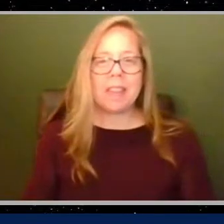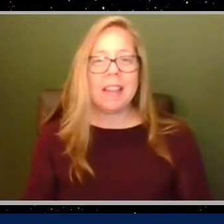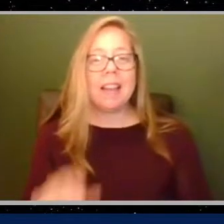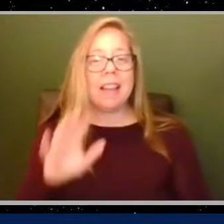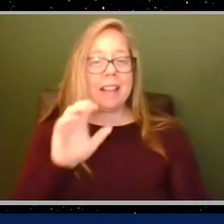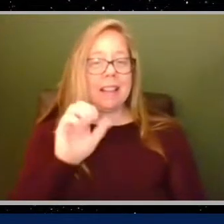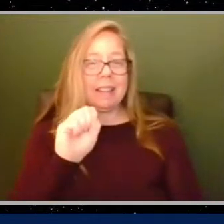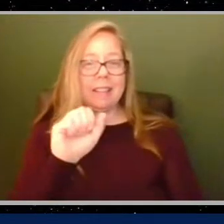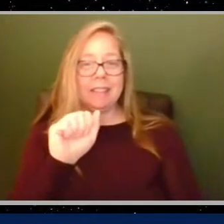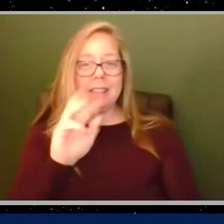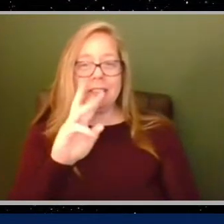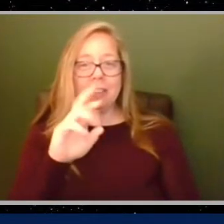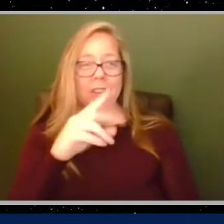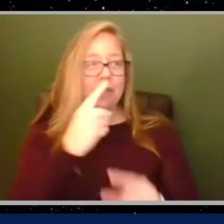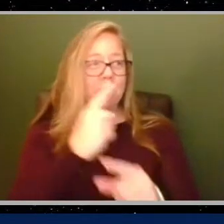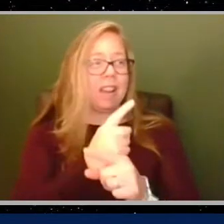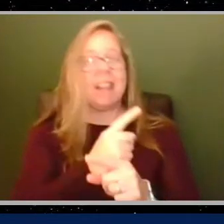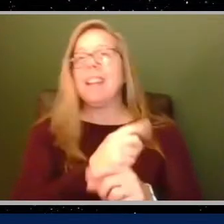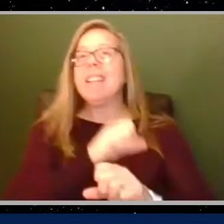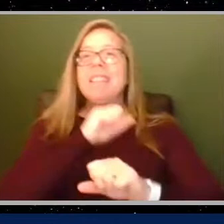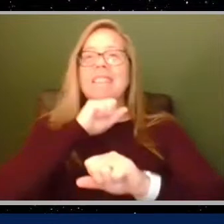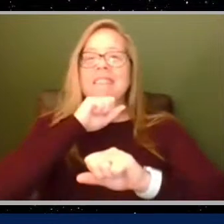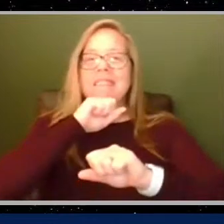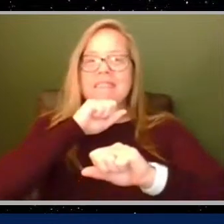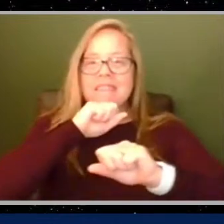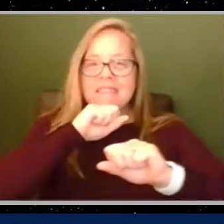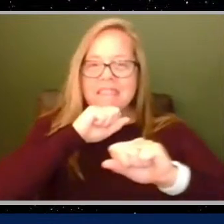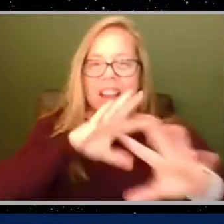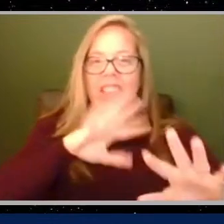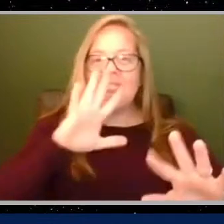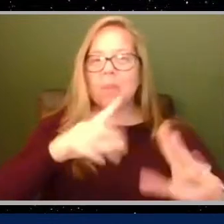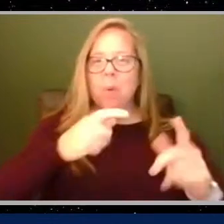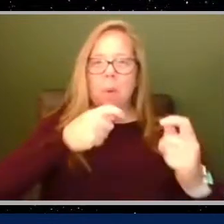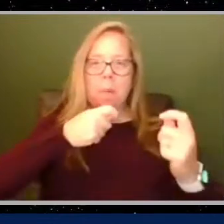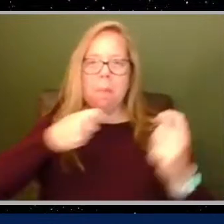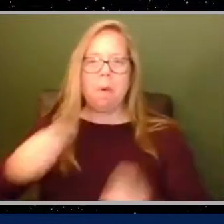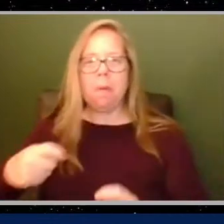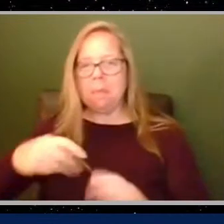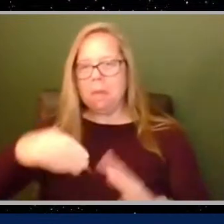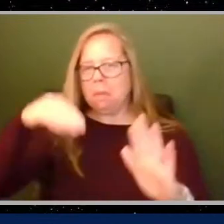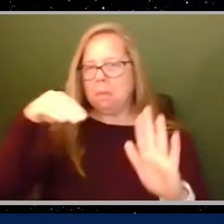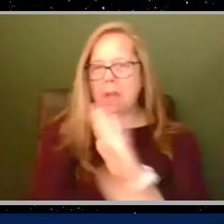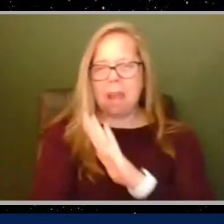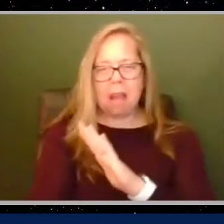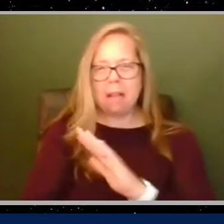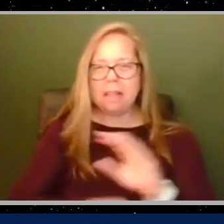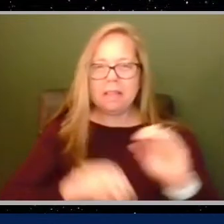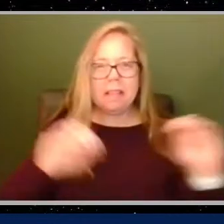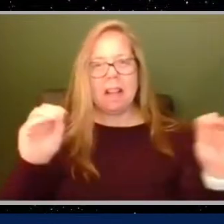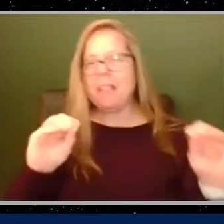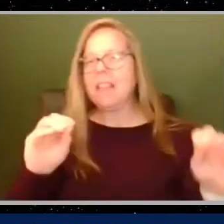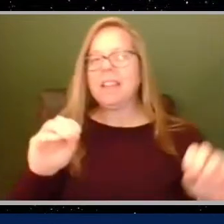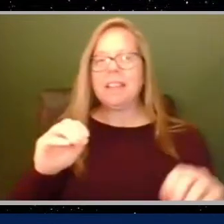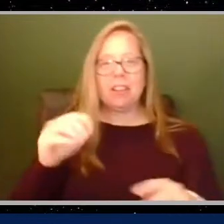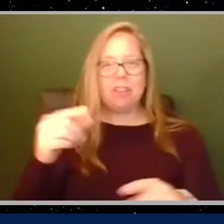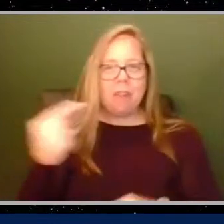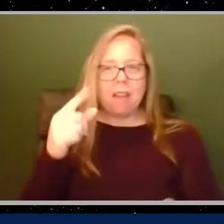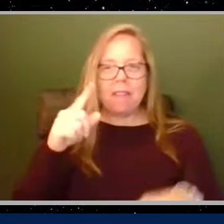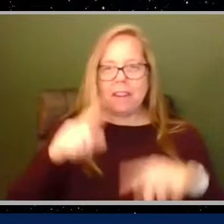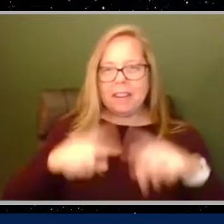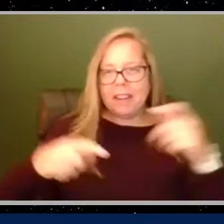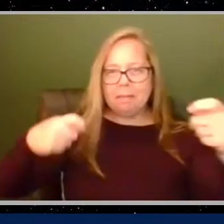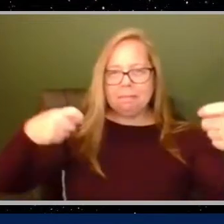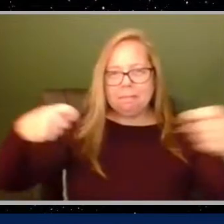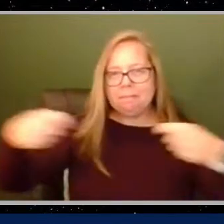even gravity. Not even gravity. It's just the right amount of down. You're going around the planet sort of deal. Yeah. Let's grab